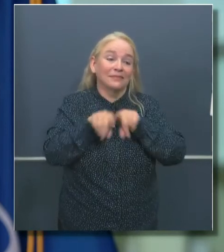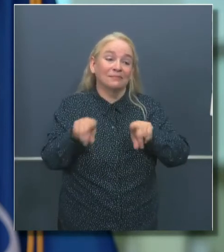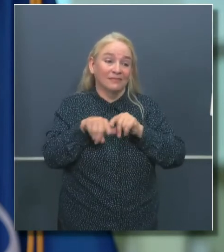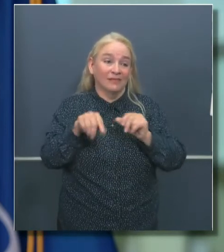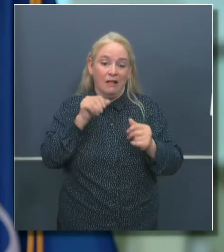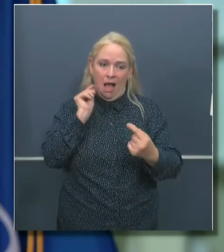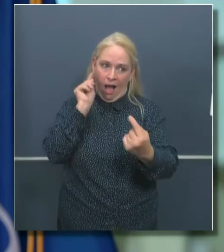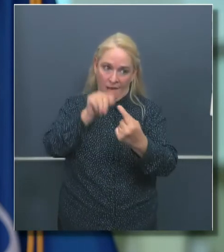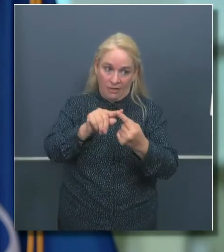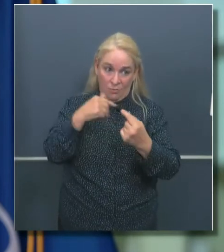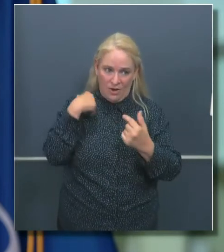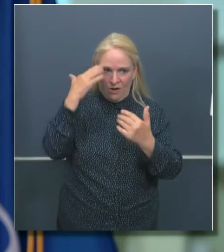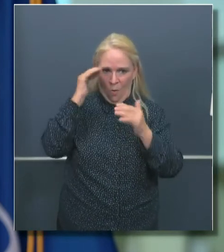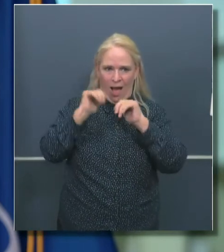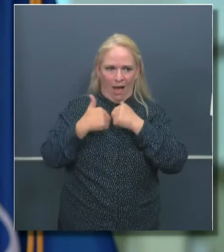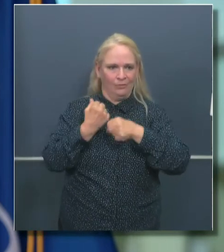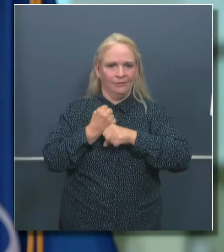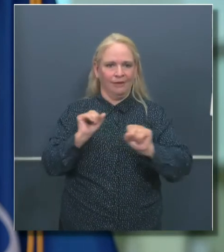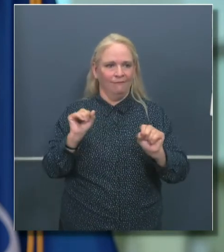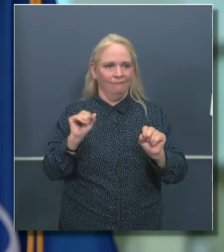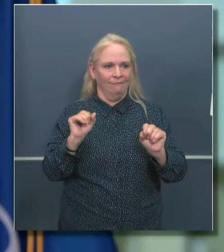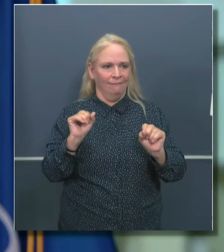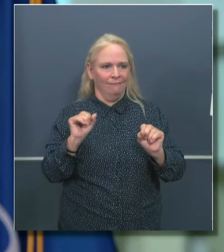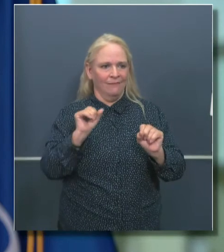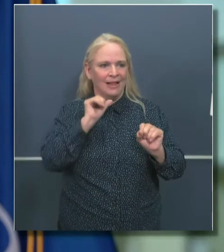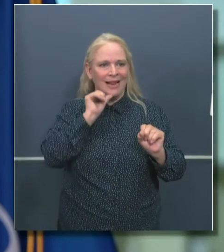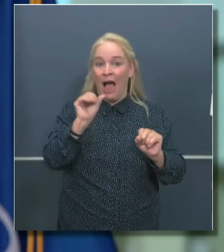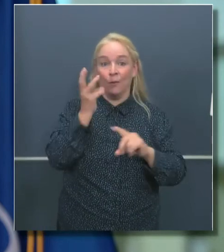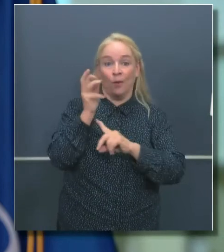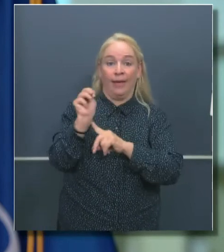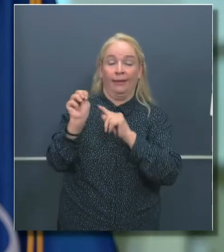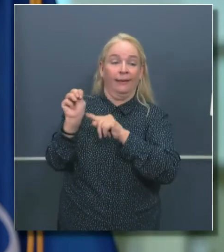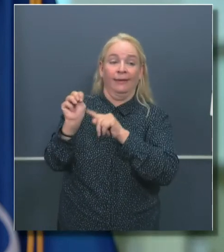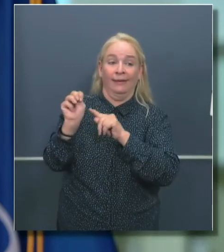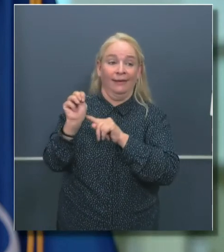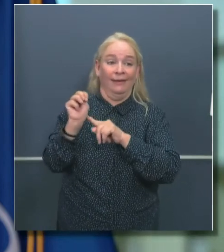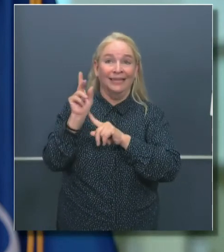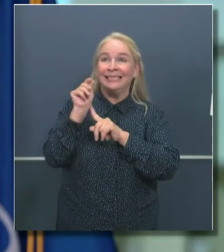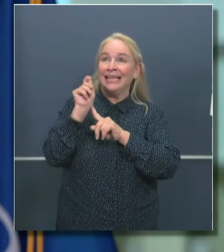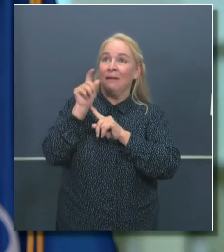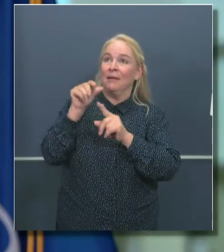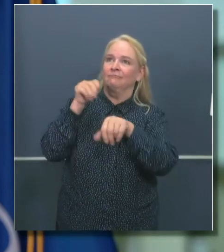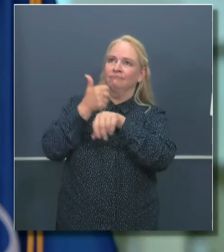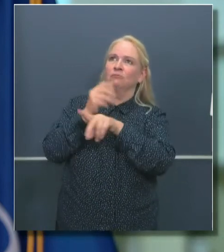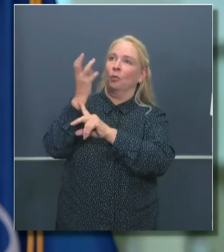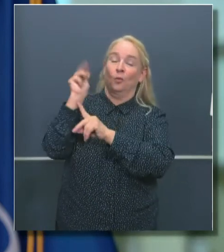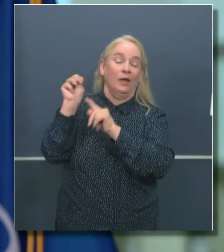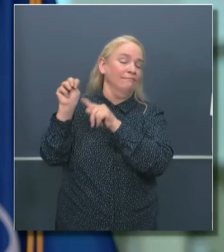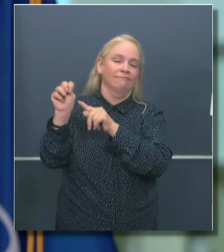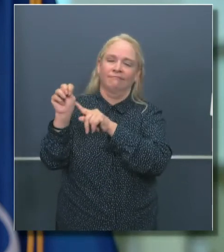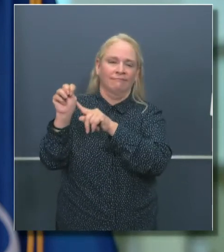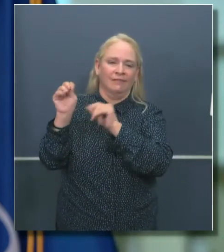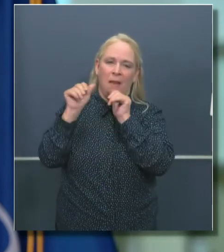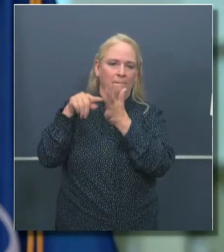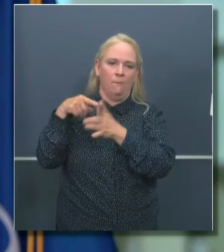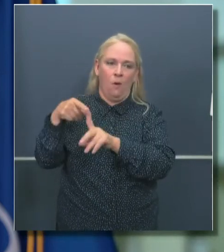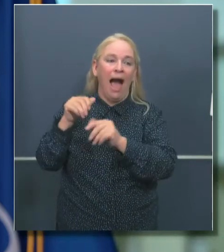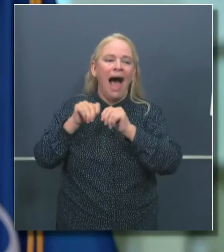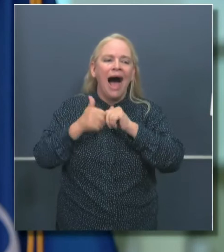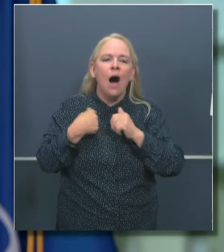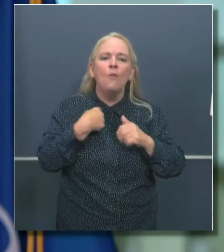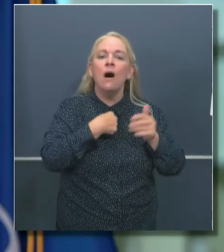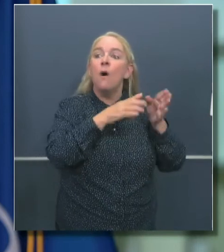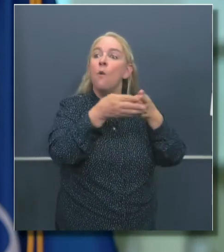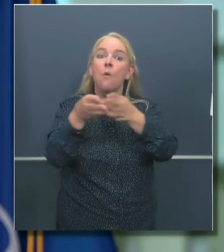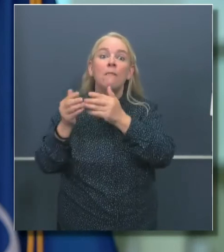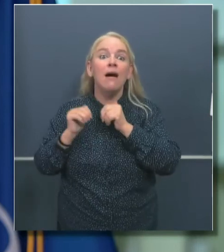to your question, let us begin anew to focus on the guidelines with more intensity, more specificity,